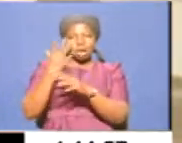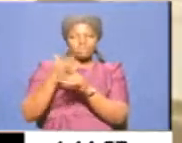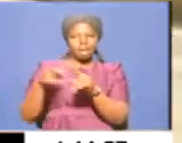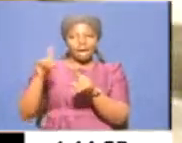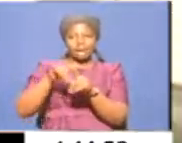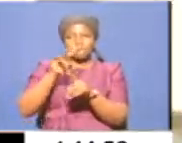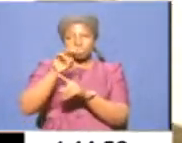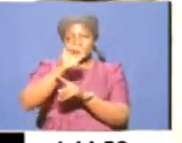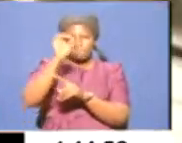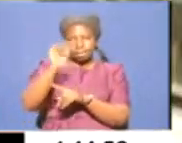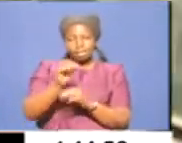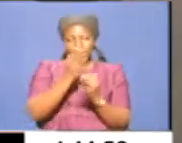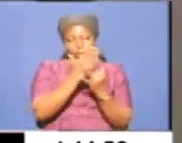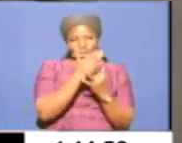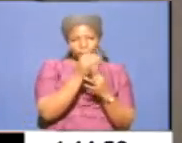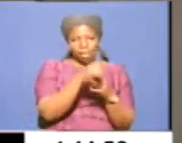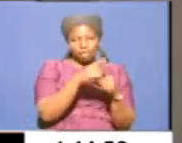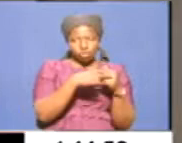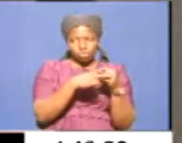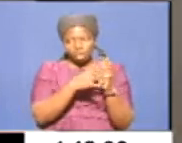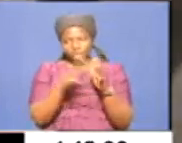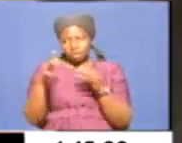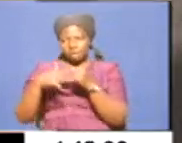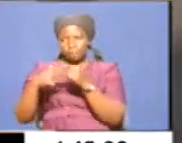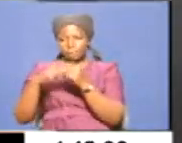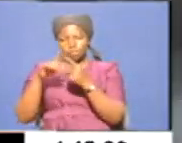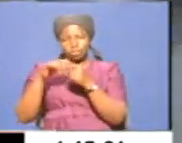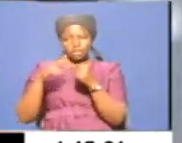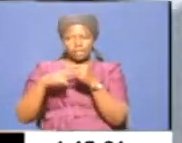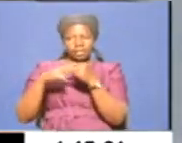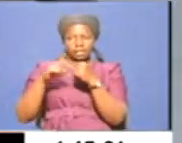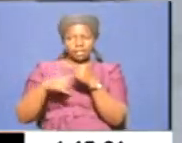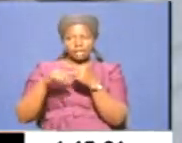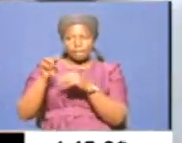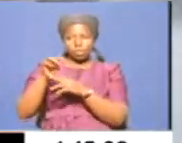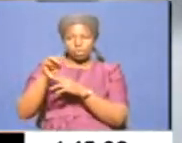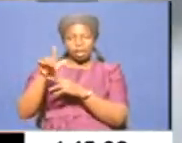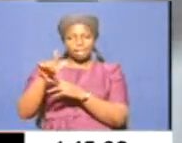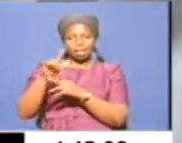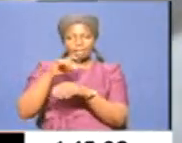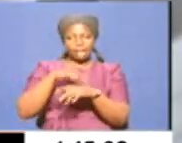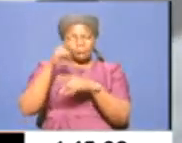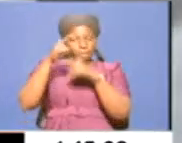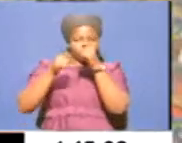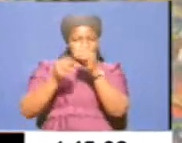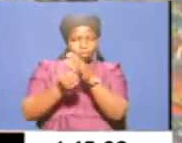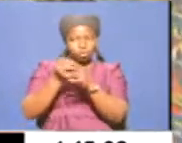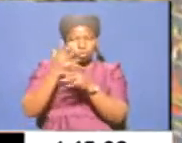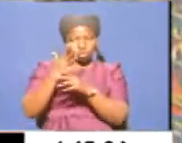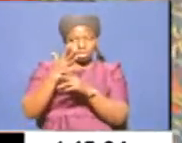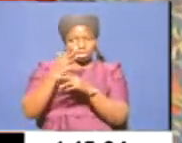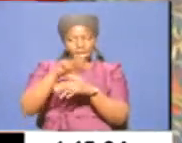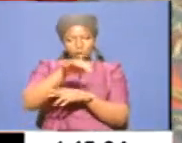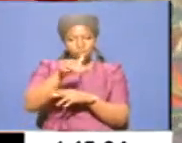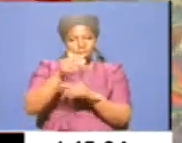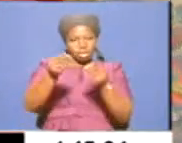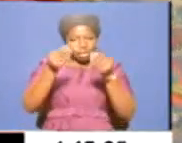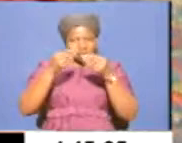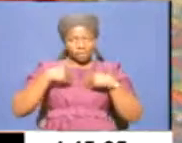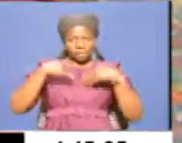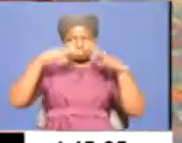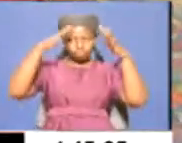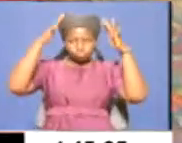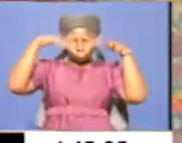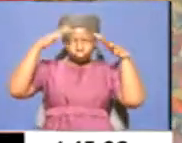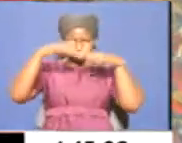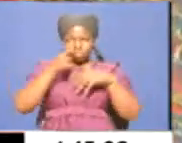September this year to 76 million liters as milk producing counties received adequate short rains. Milk processors want the government to